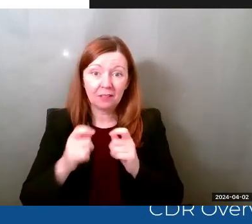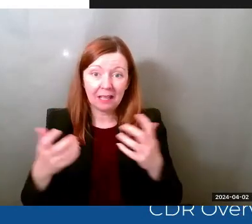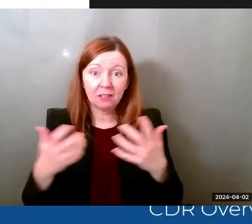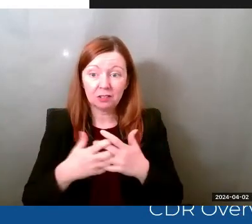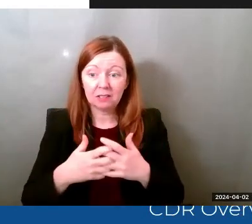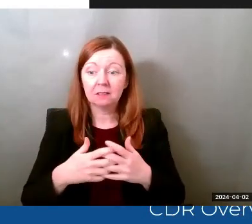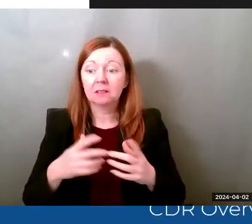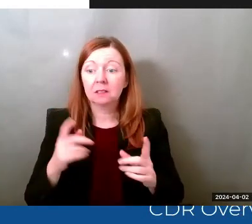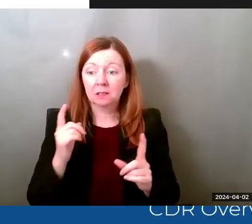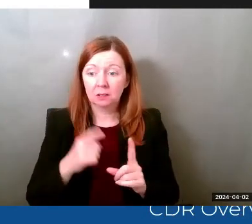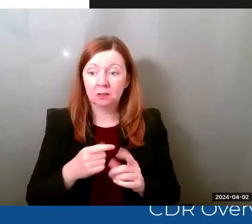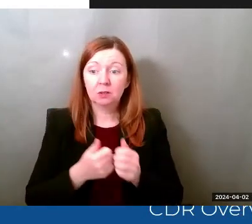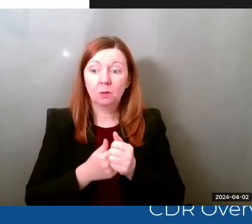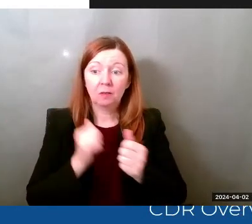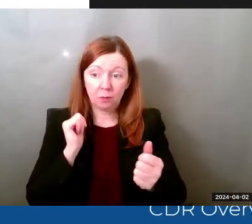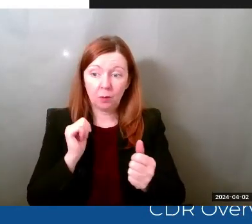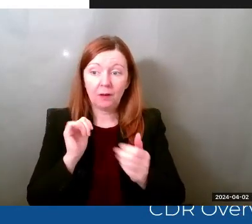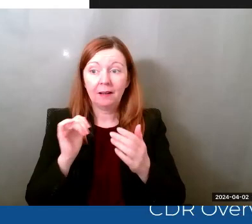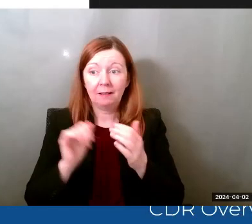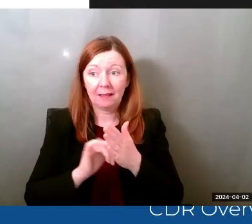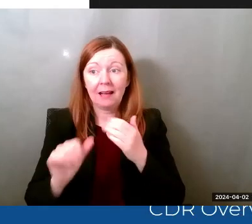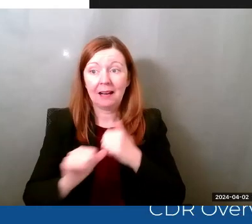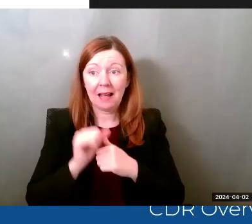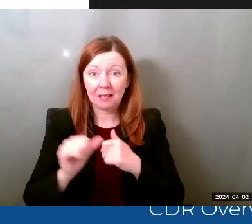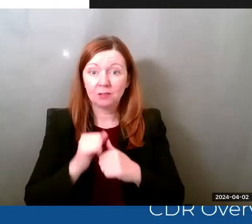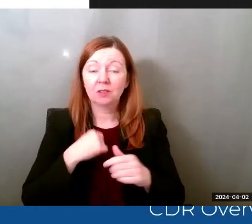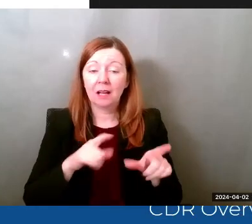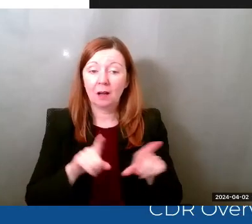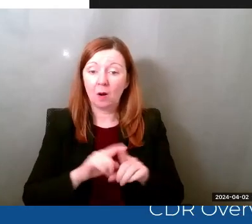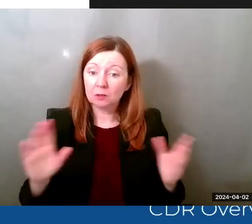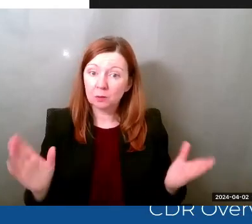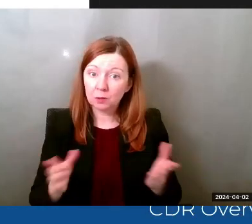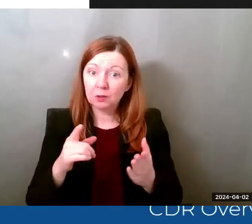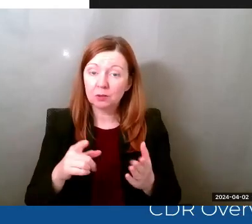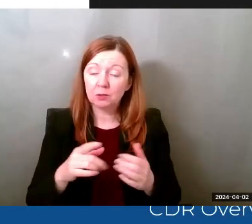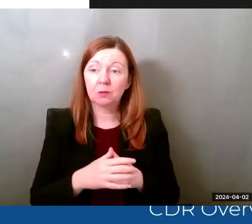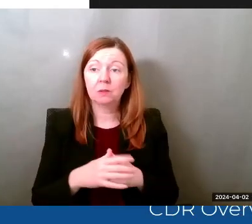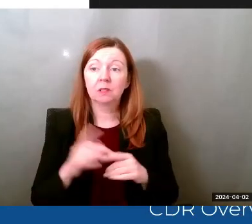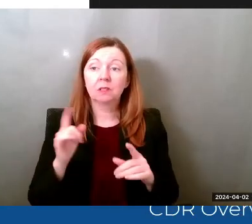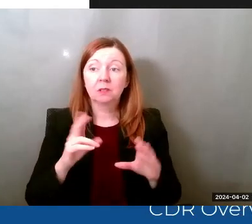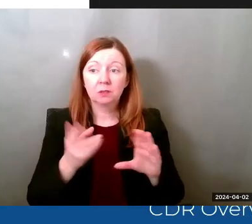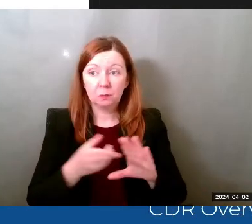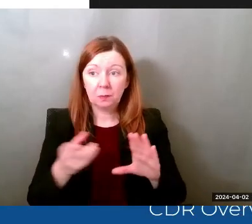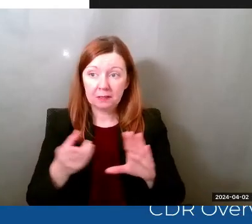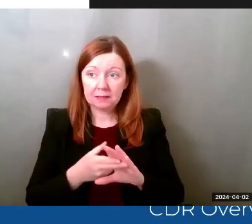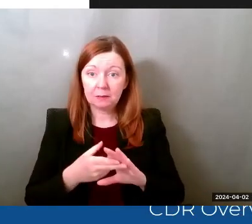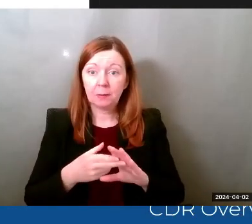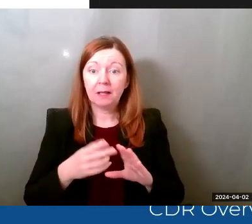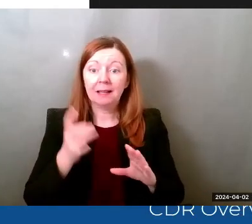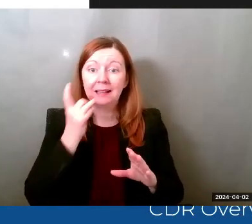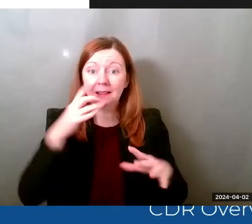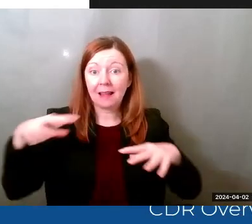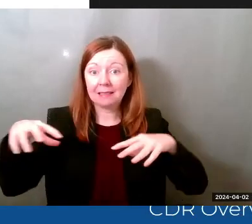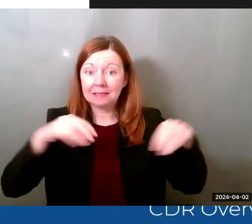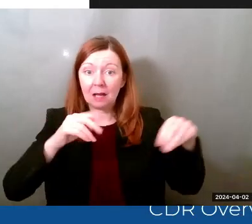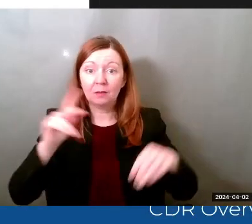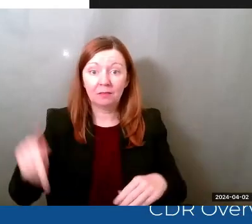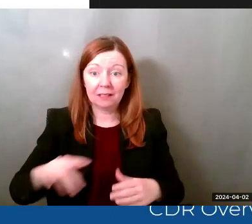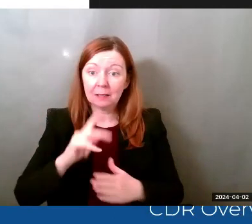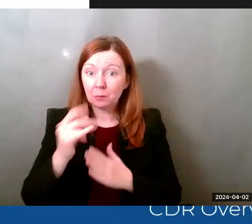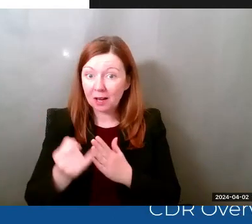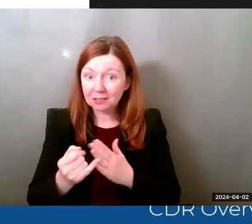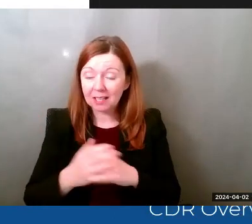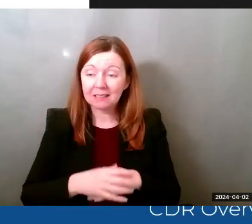modification to avoid this hazard. I would also urge you to participate in Lights Out Philly project